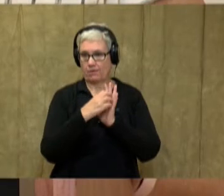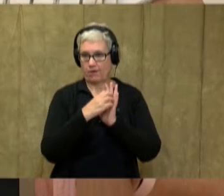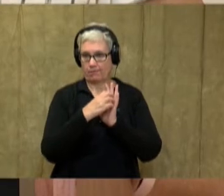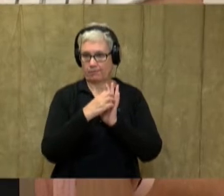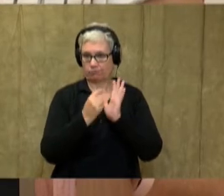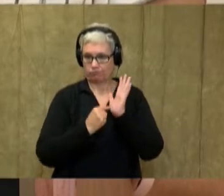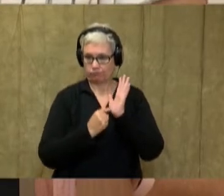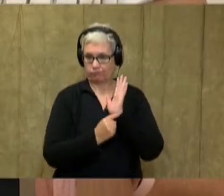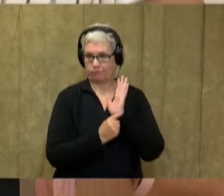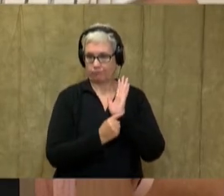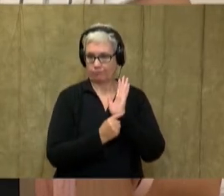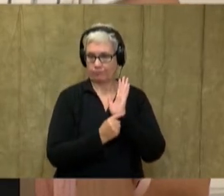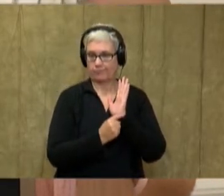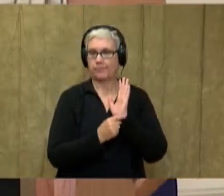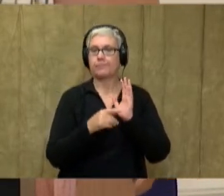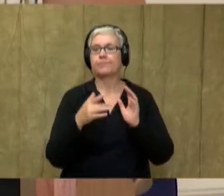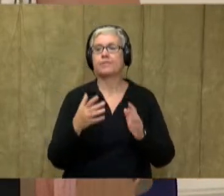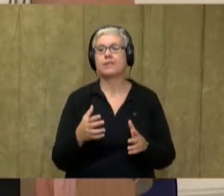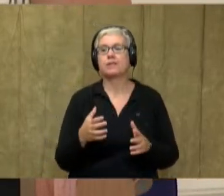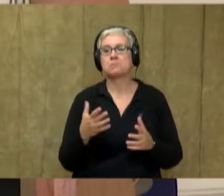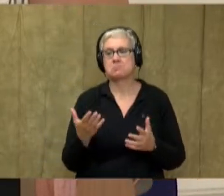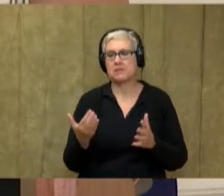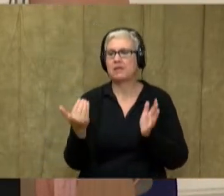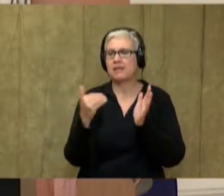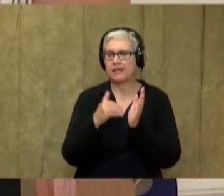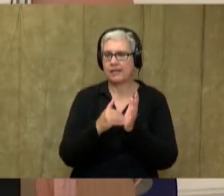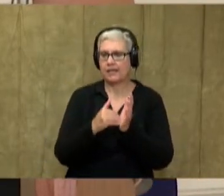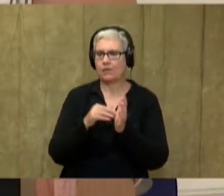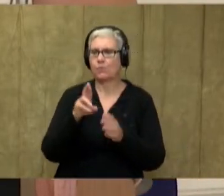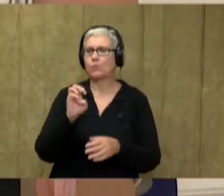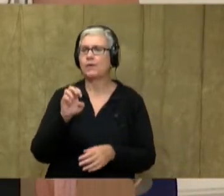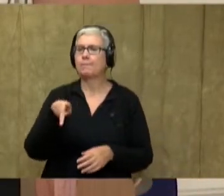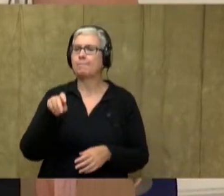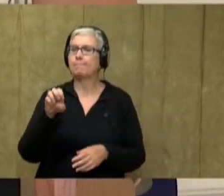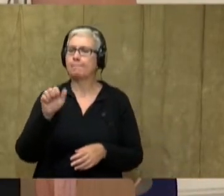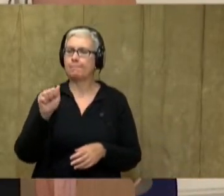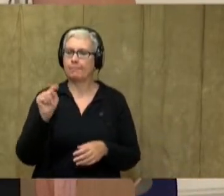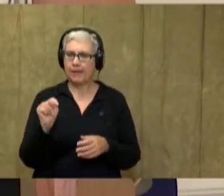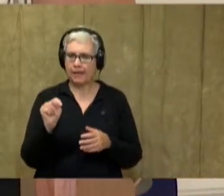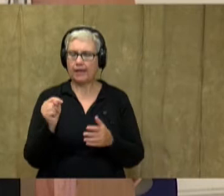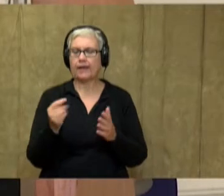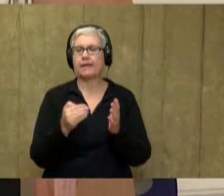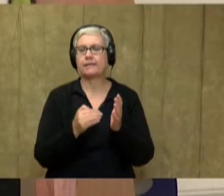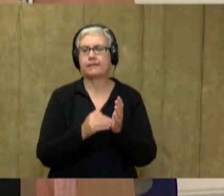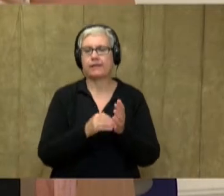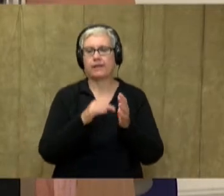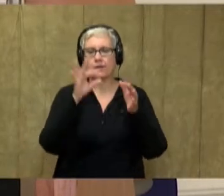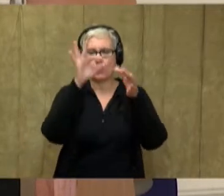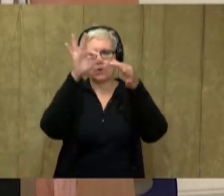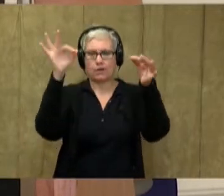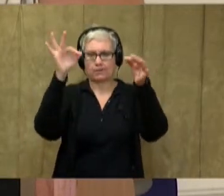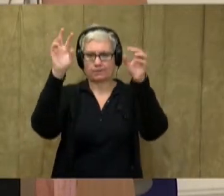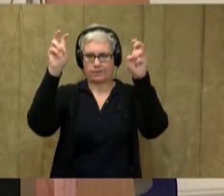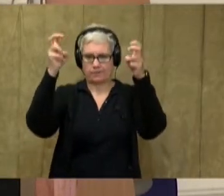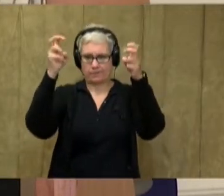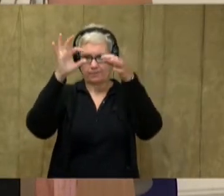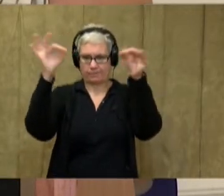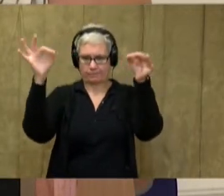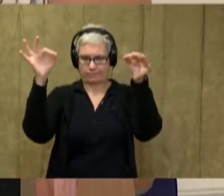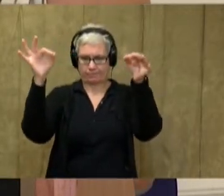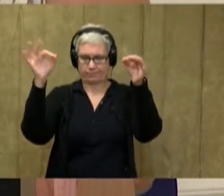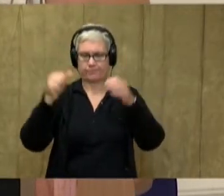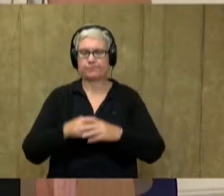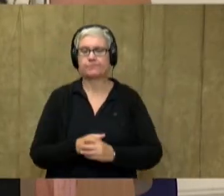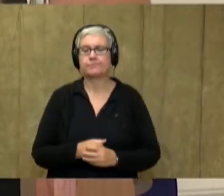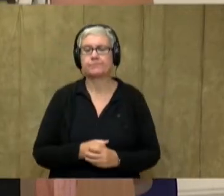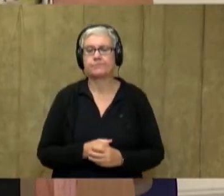And you repeat your thesis statement in key words, but just not all of it exactly as it's written as your thesis